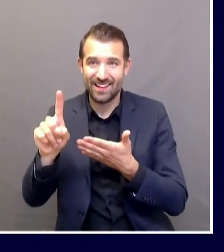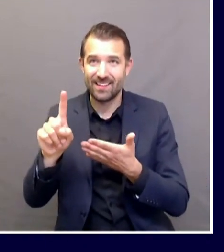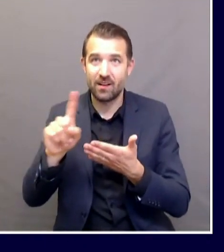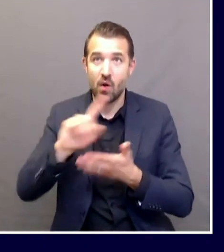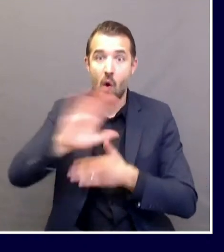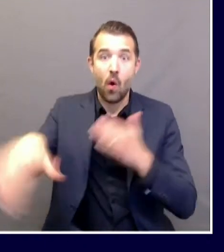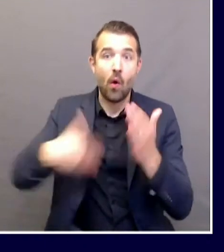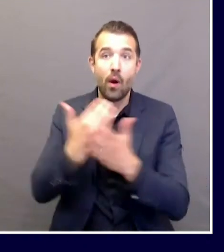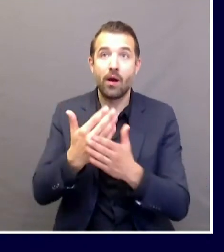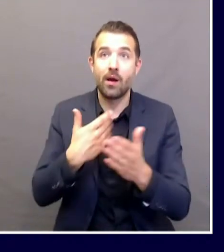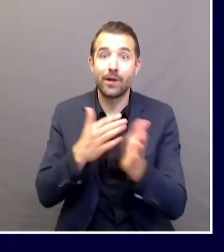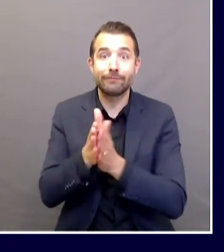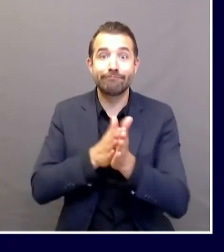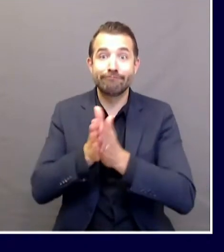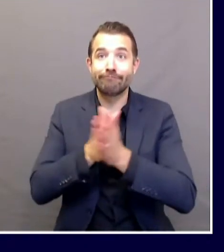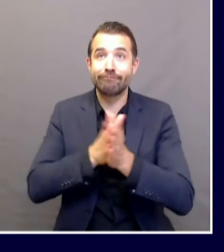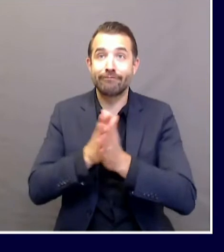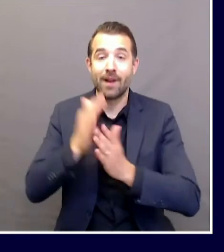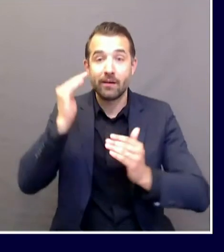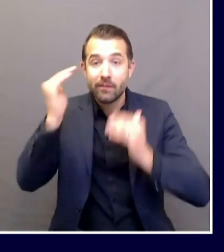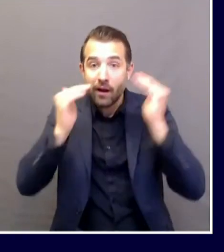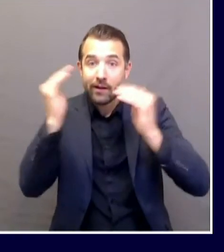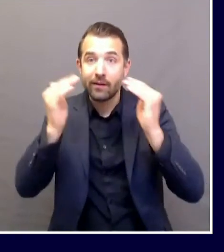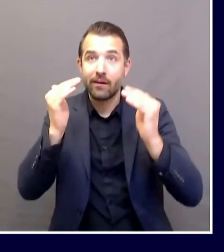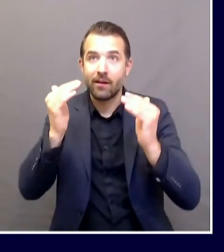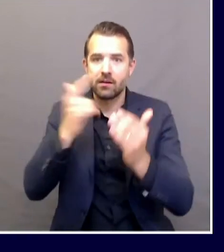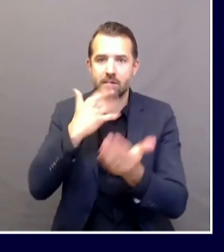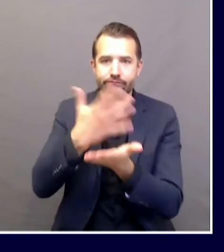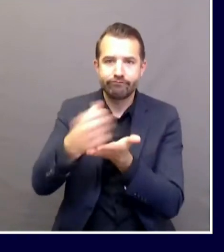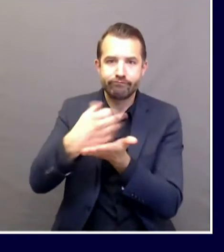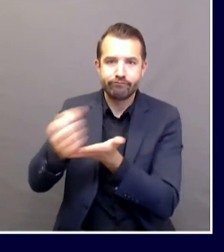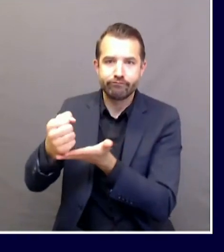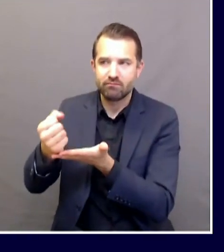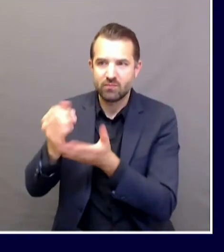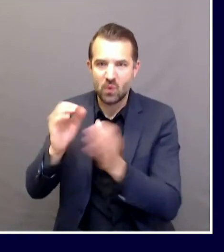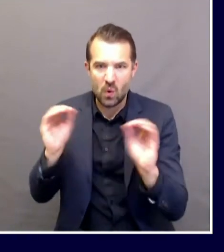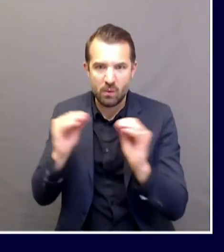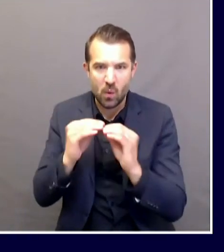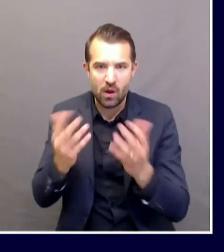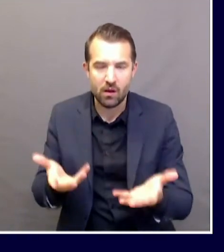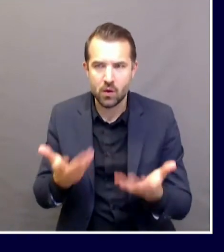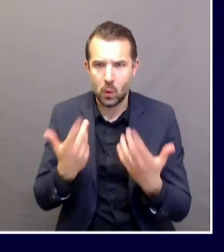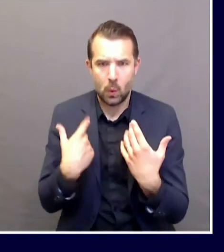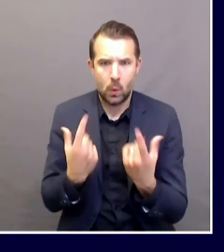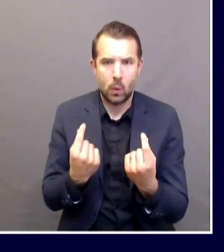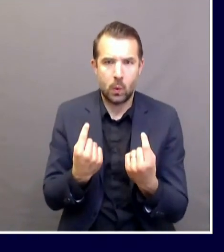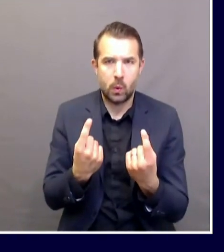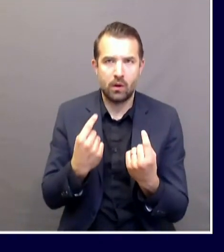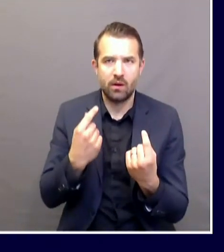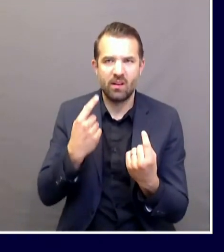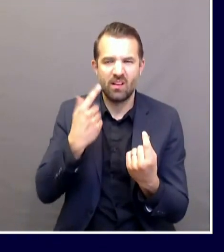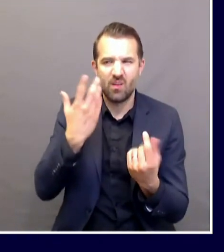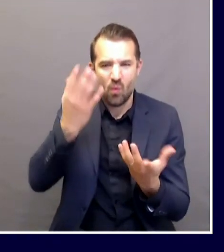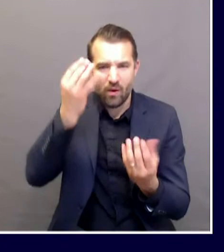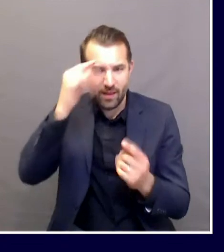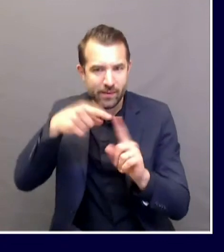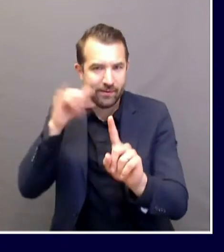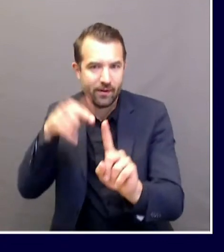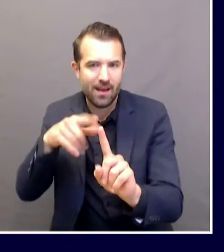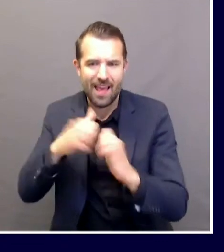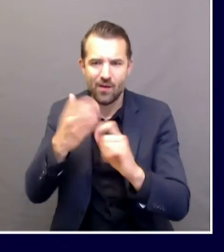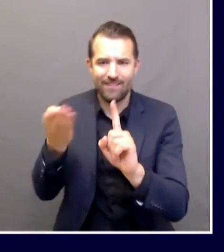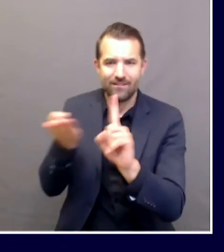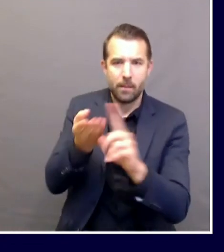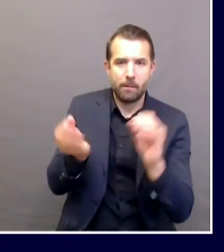of hesitancy here in Maine? Marissa, that's a good question, and I'm glad you raised that. We have not seen that